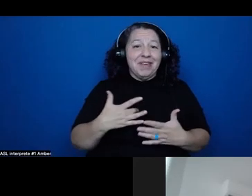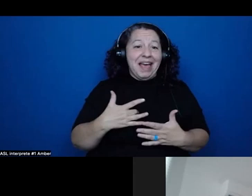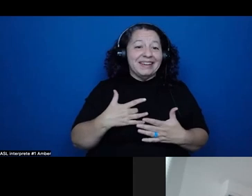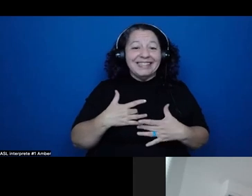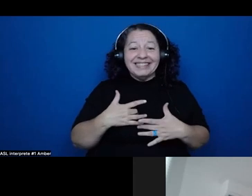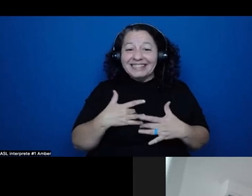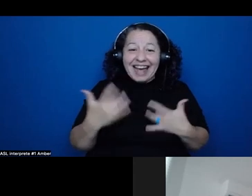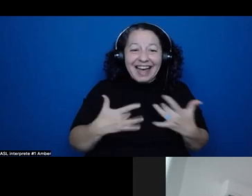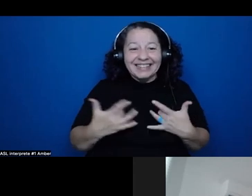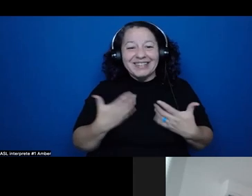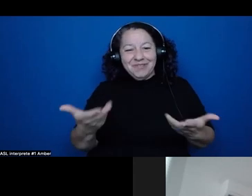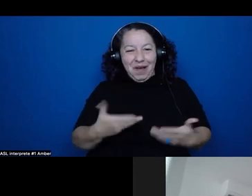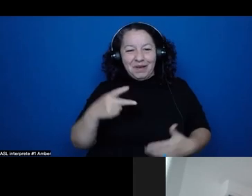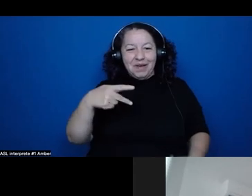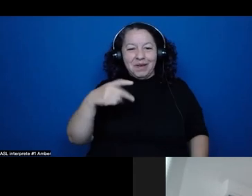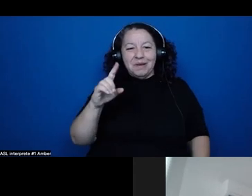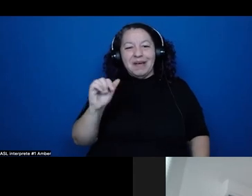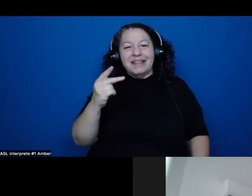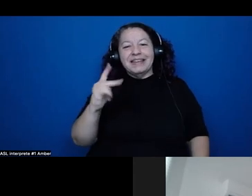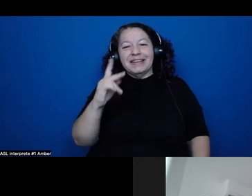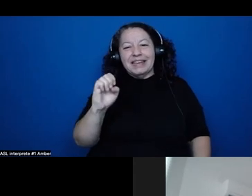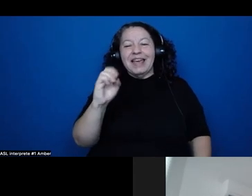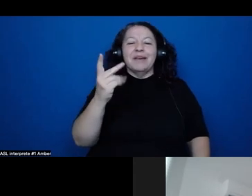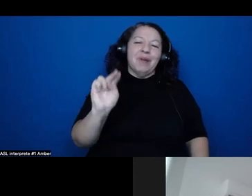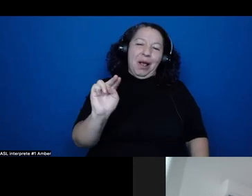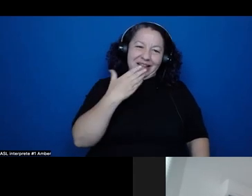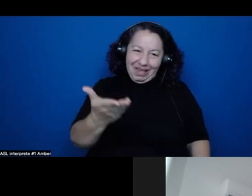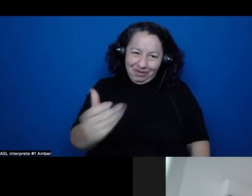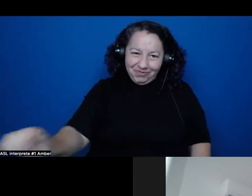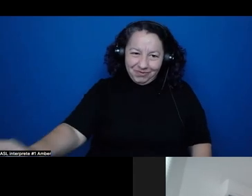welcome Pelenakeke Brown. Thank you.